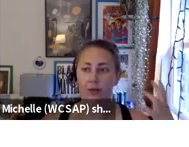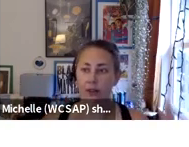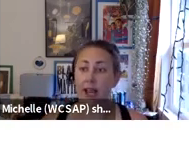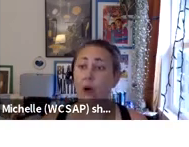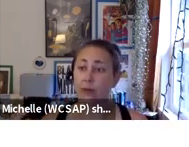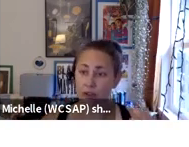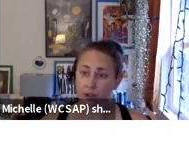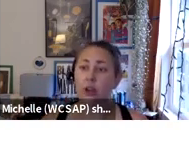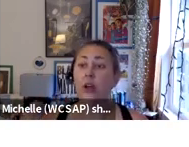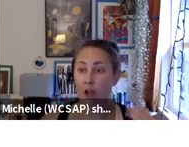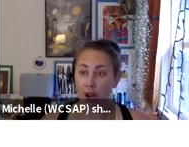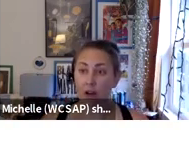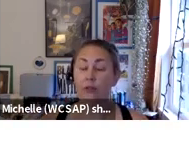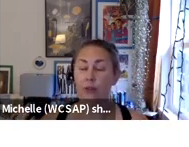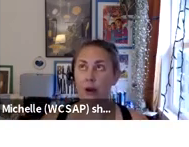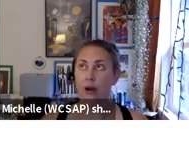that kind of stuff really helps to